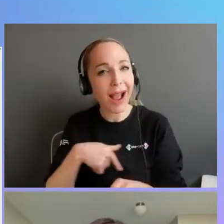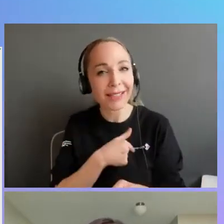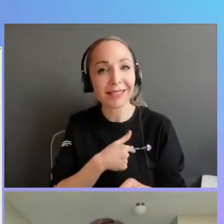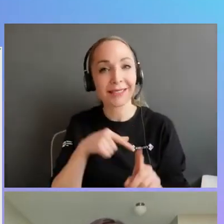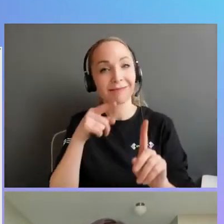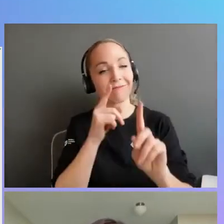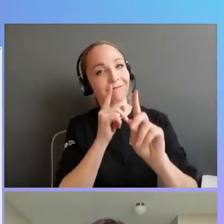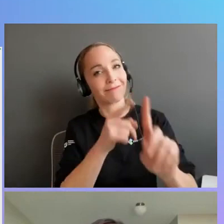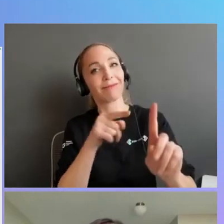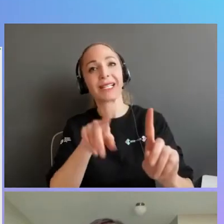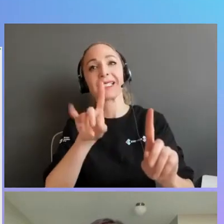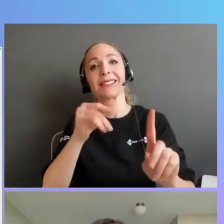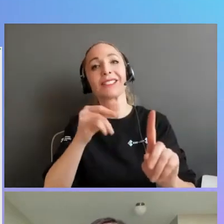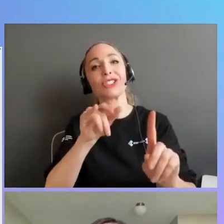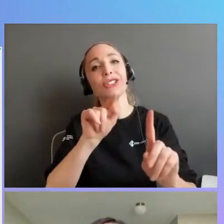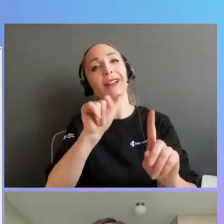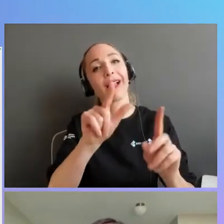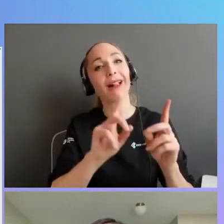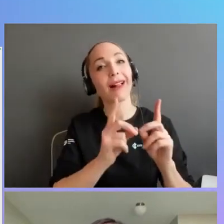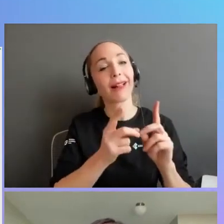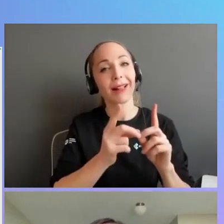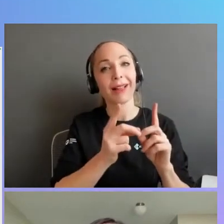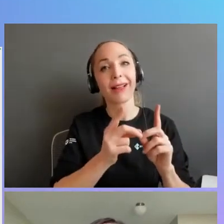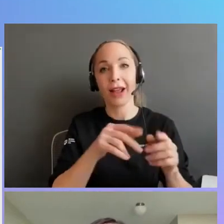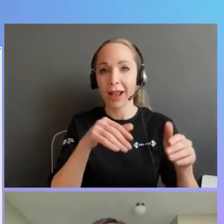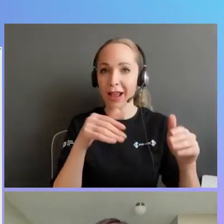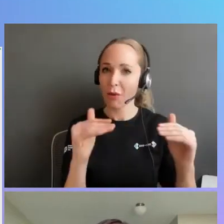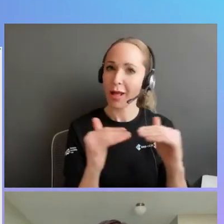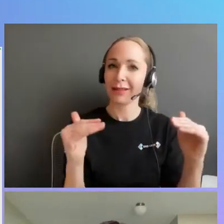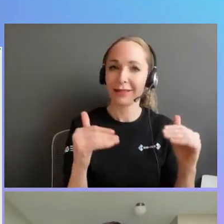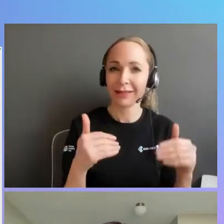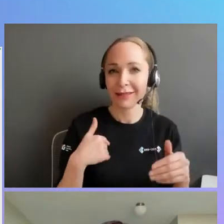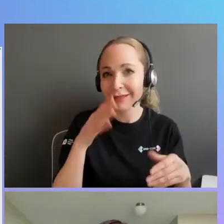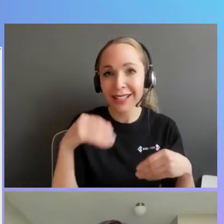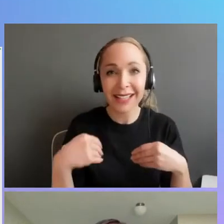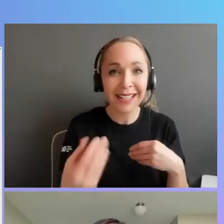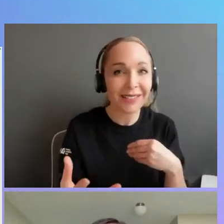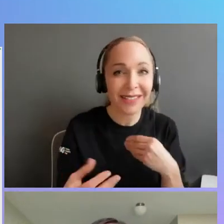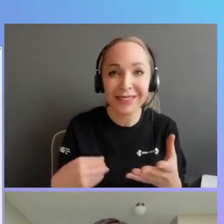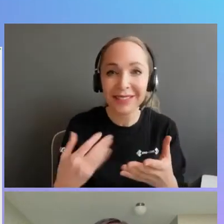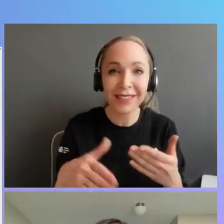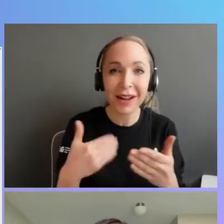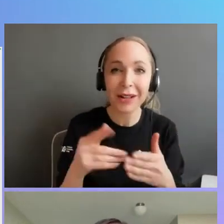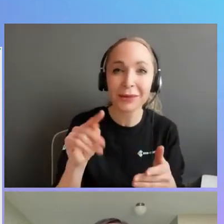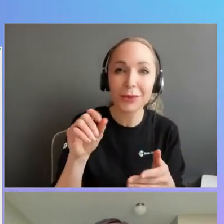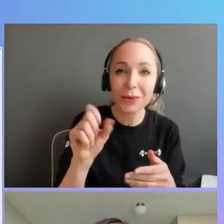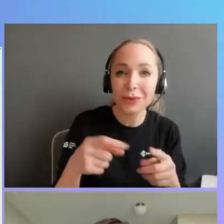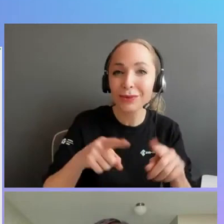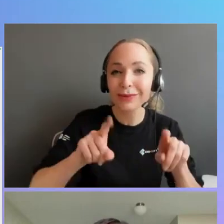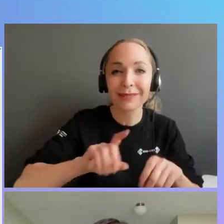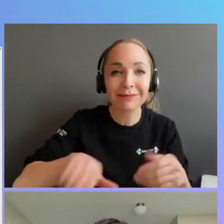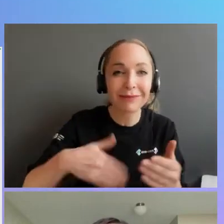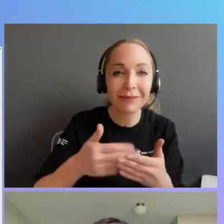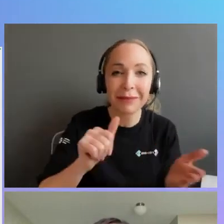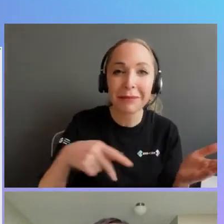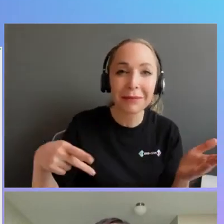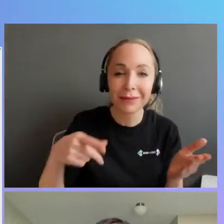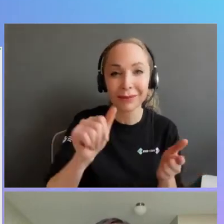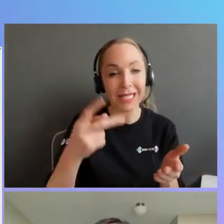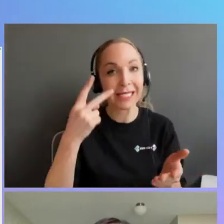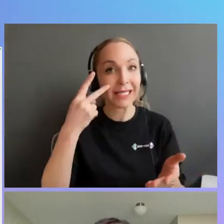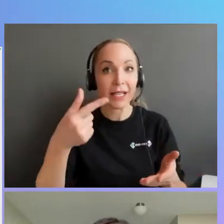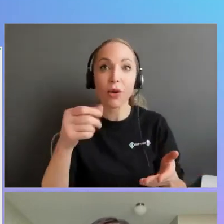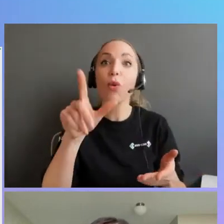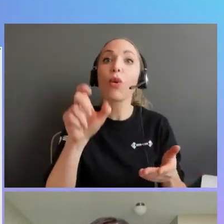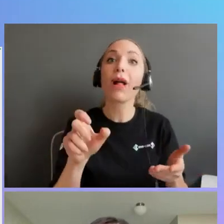you with our tools to test every app. And if we look at this Google Trends chart here showing search interest over time